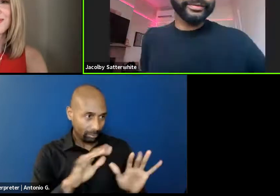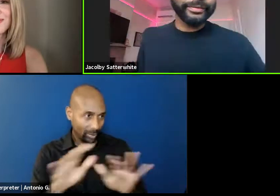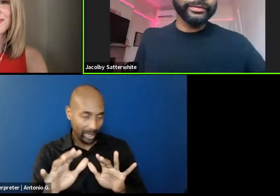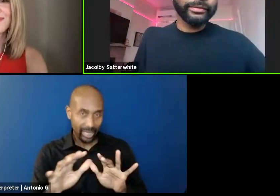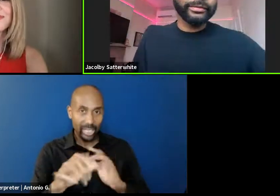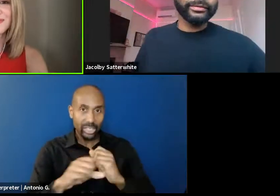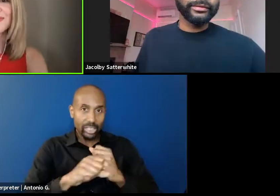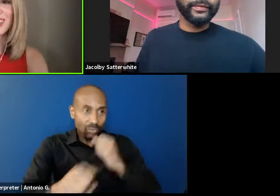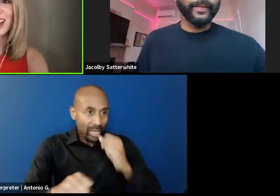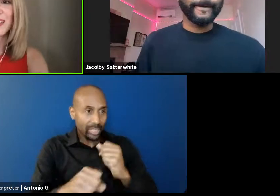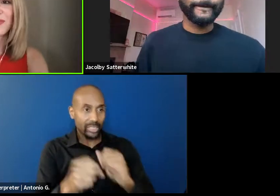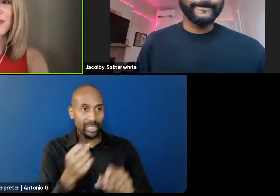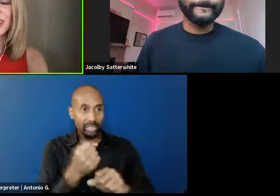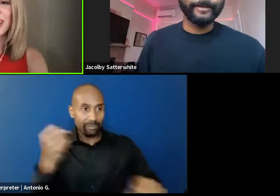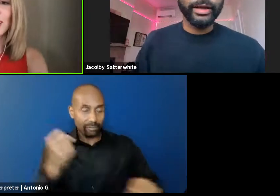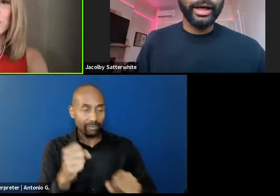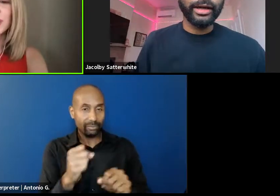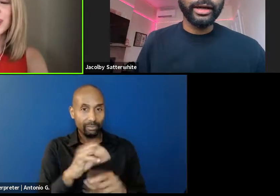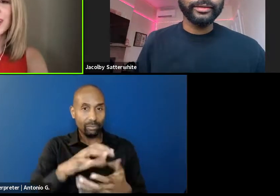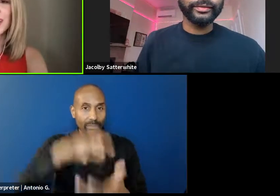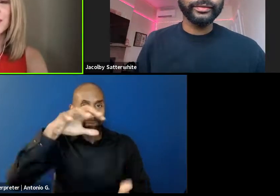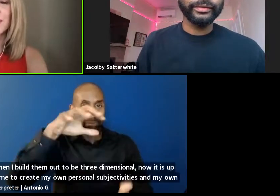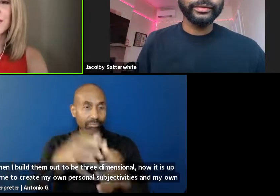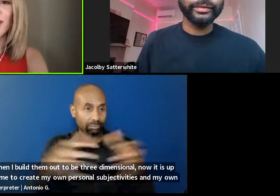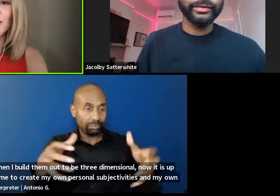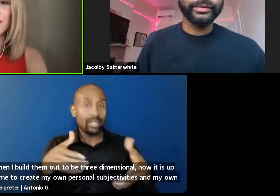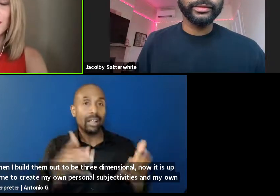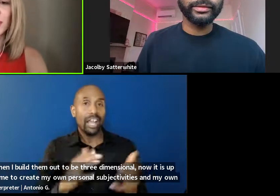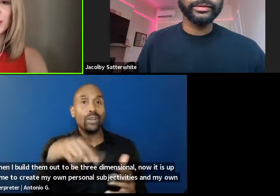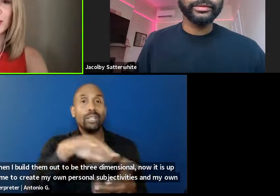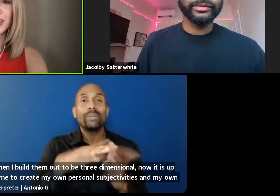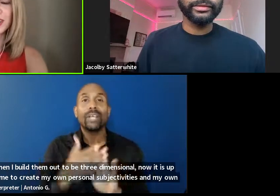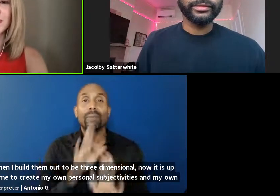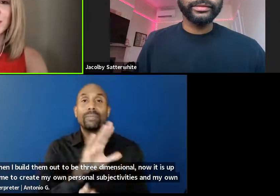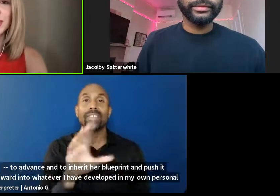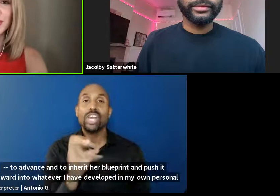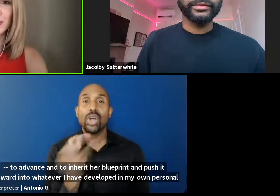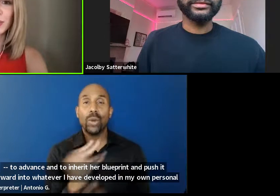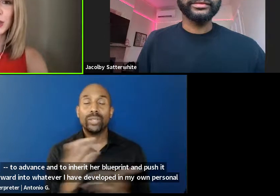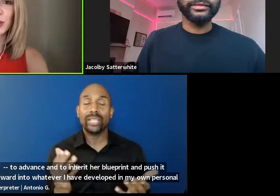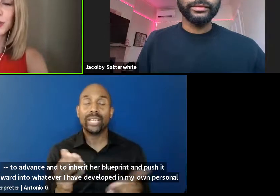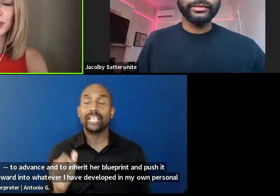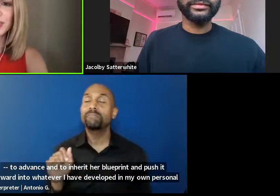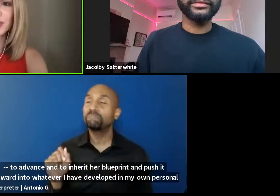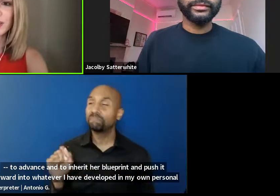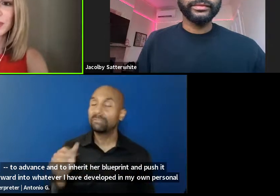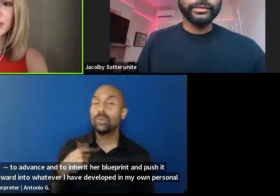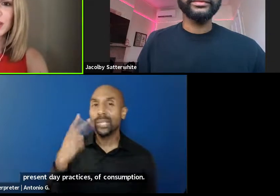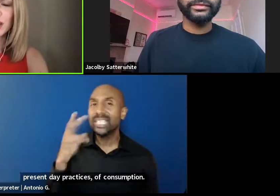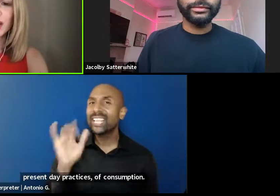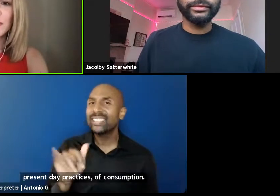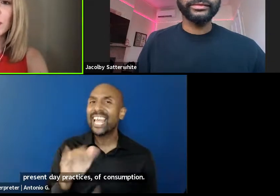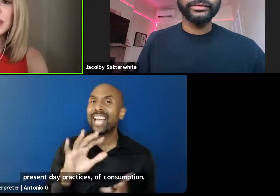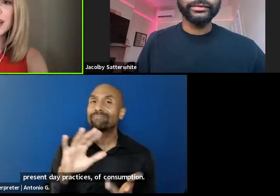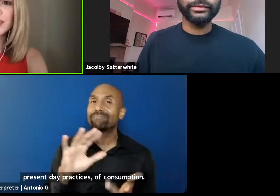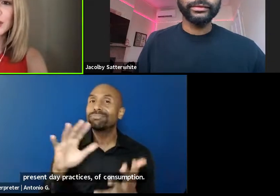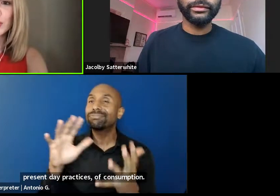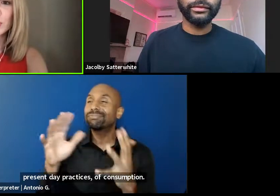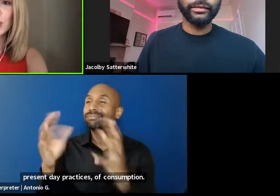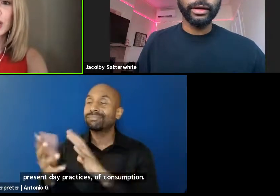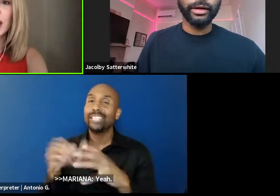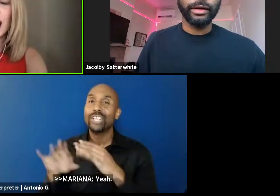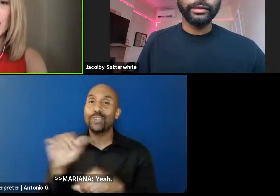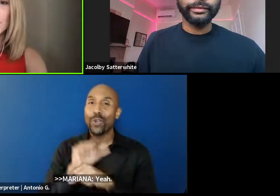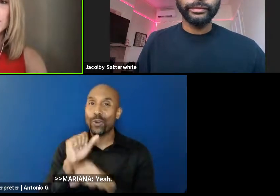thing. Mm-hmm. Yeah. And we'll see that kind of evolve throughout your work in different ways as we go through these clips. I wanted to ask